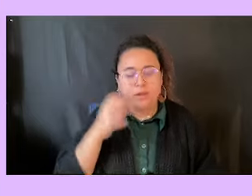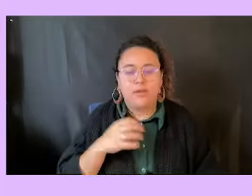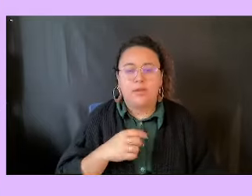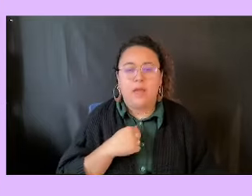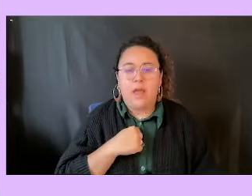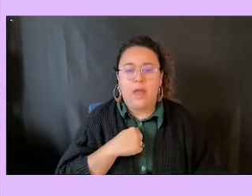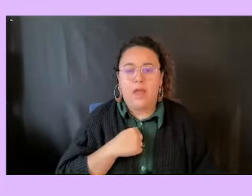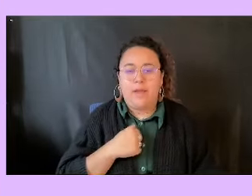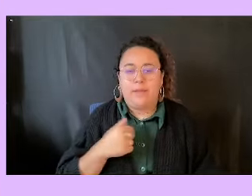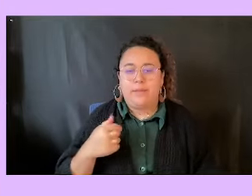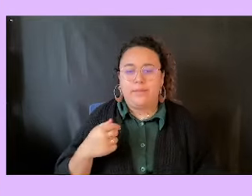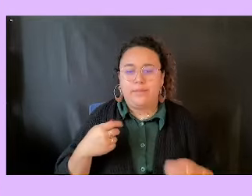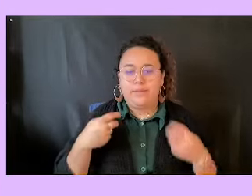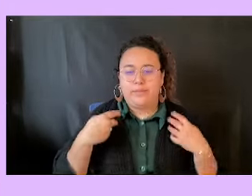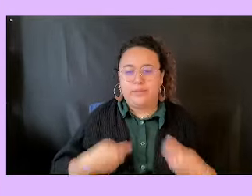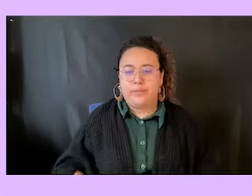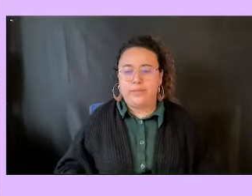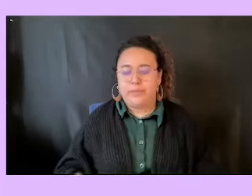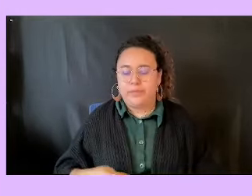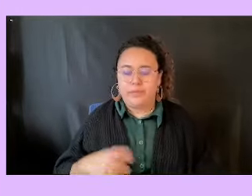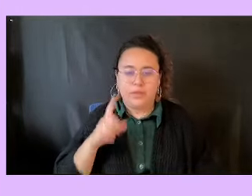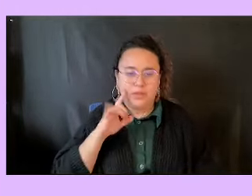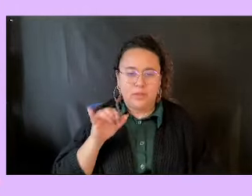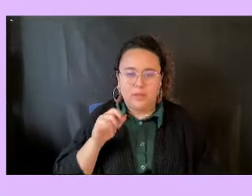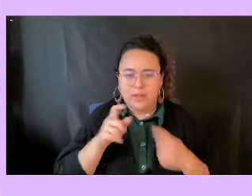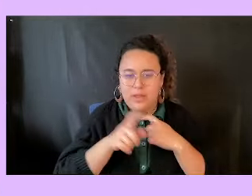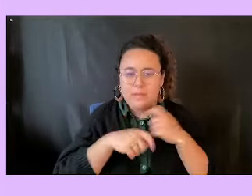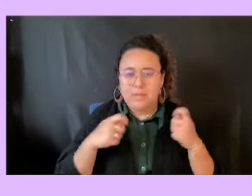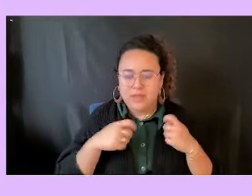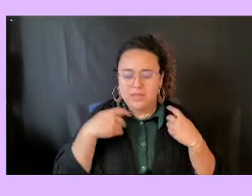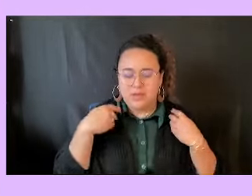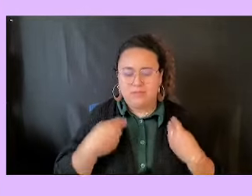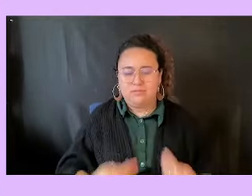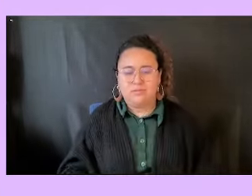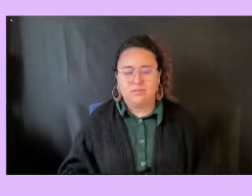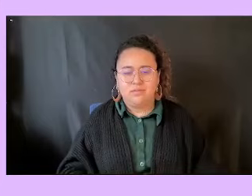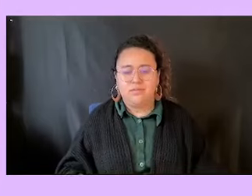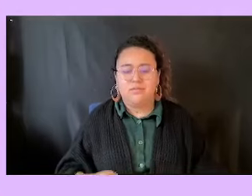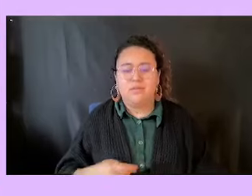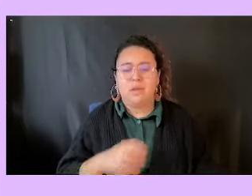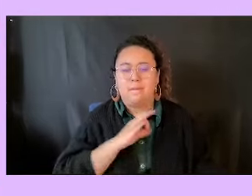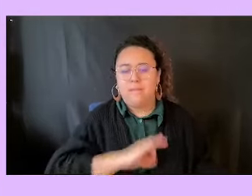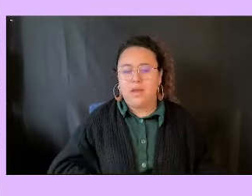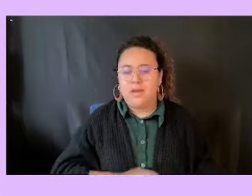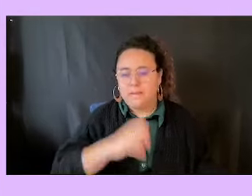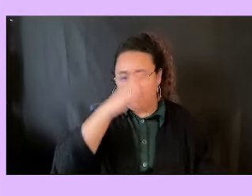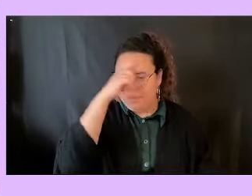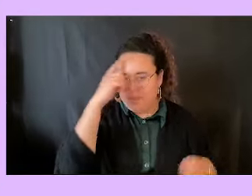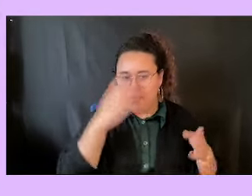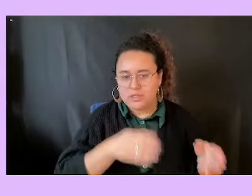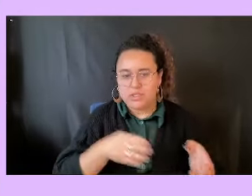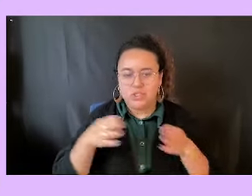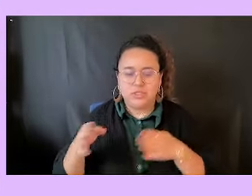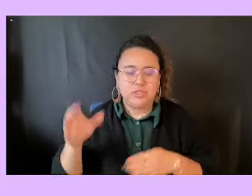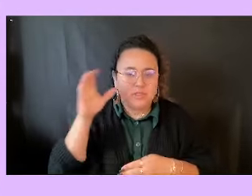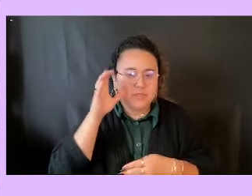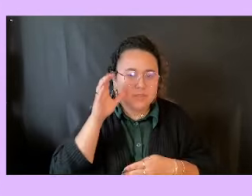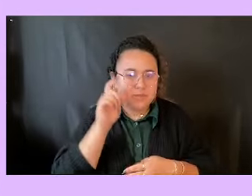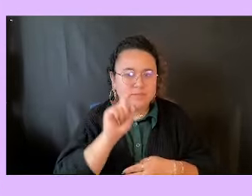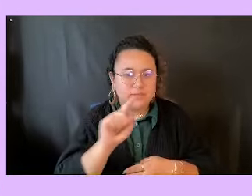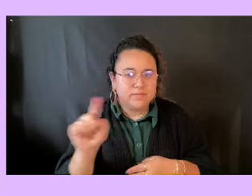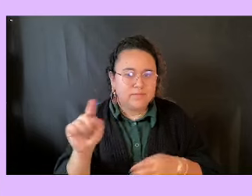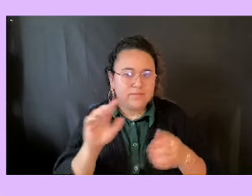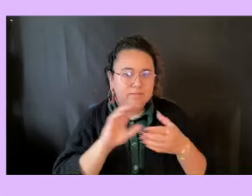of bandana looking button up shirt and some black jeans. Listening to everyone who's already talked so